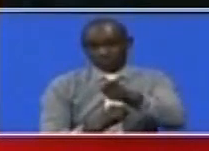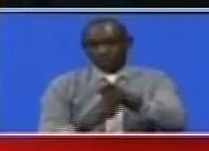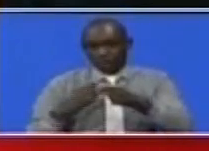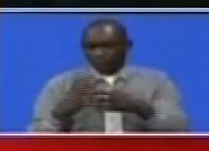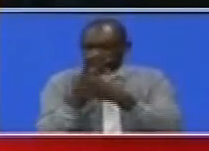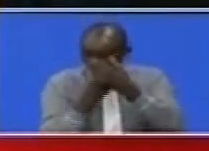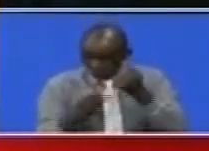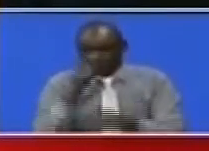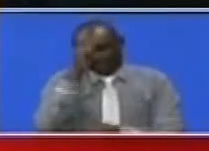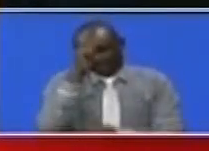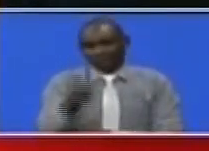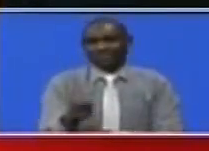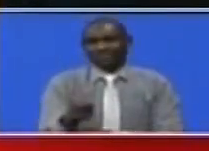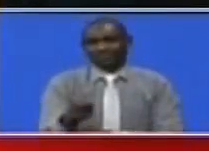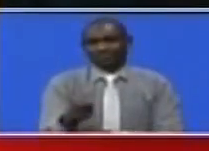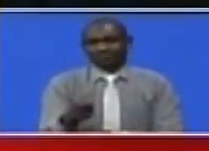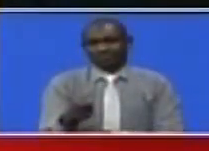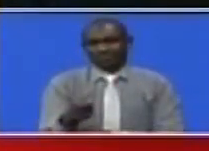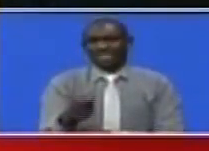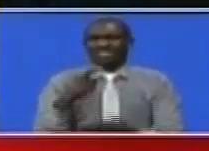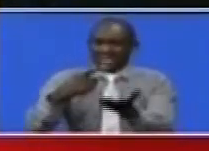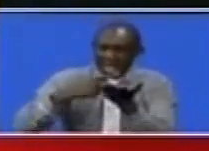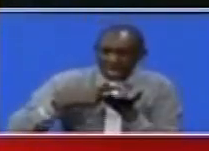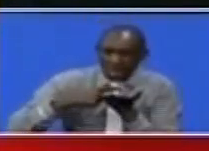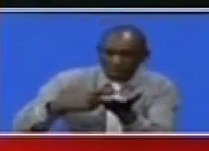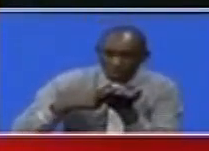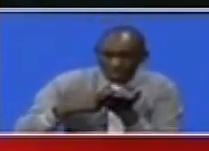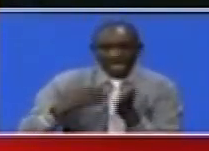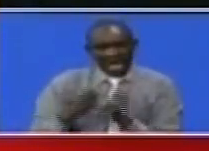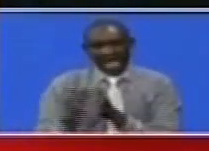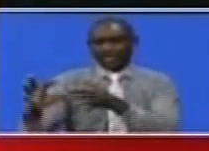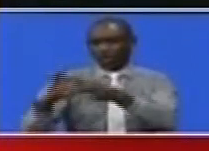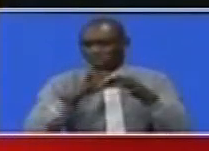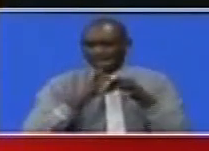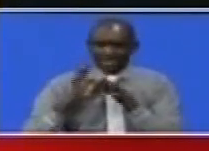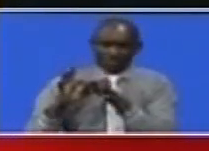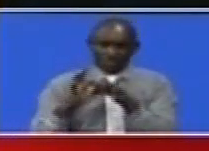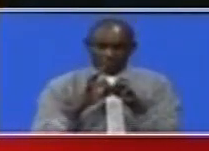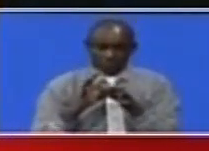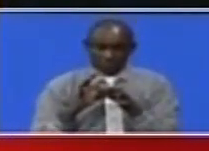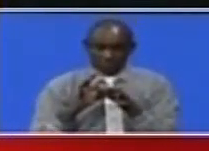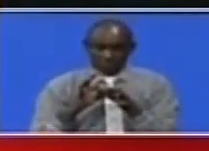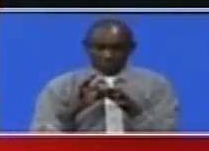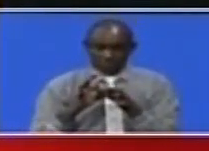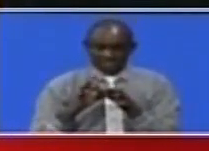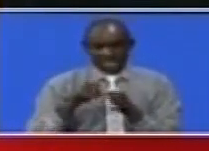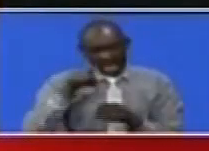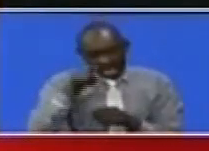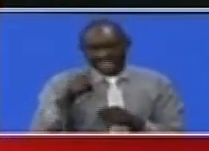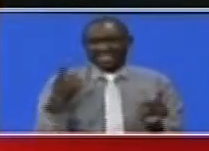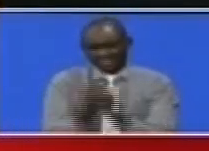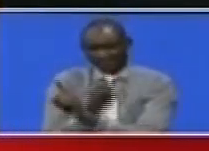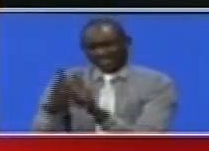mutual respect, dialogue, and cooperation, a